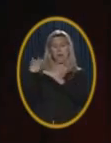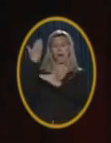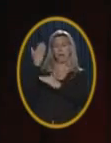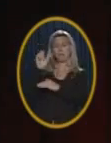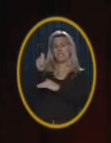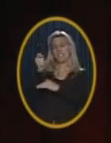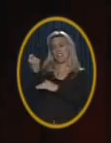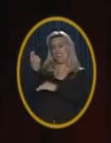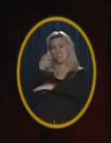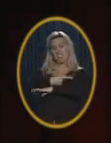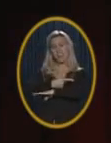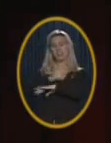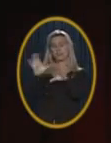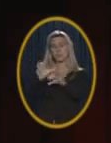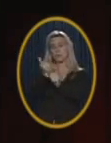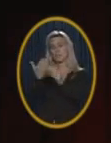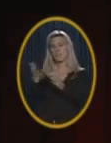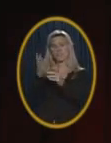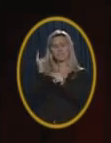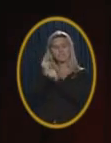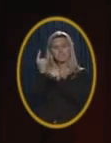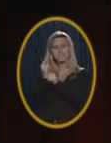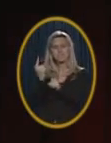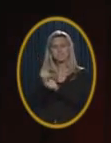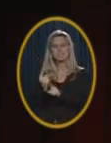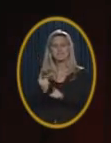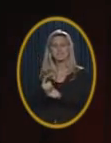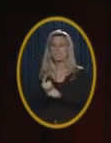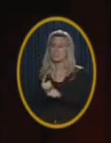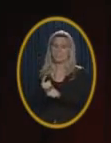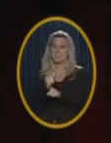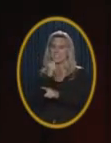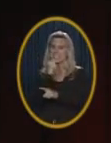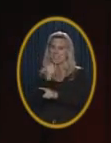11 days, doing instantly everything right is not a likely event.